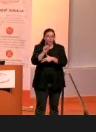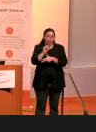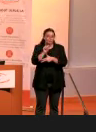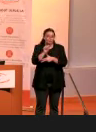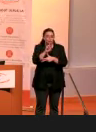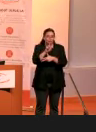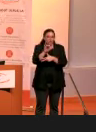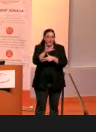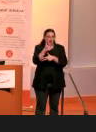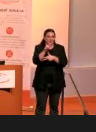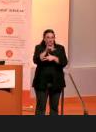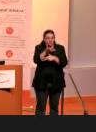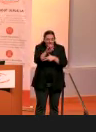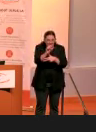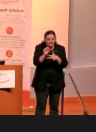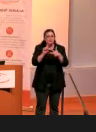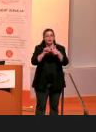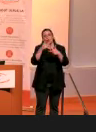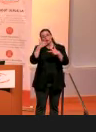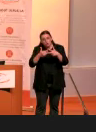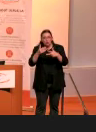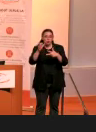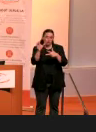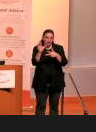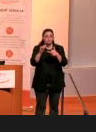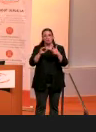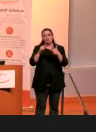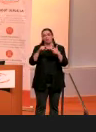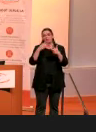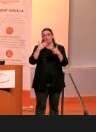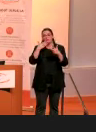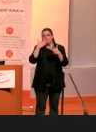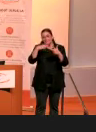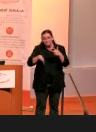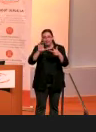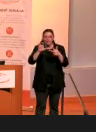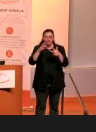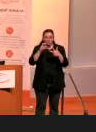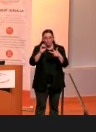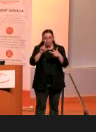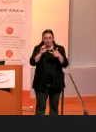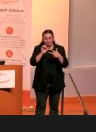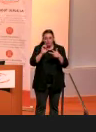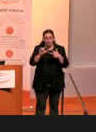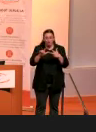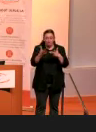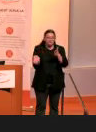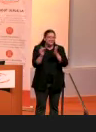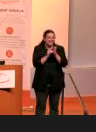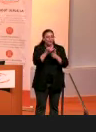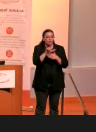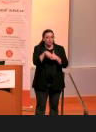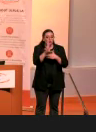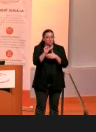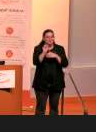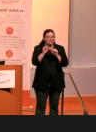low levels of what we think about as the good cholesterol or HDL. So again, even lupus itself is contributing to some of